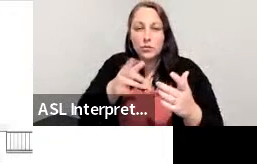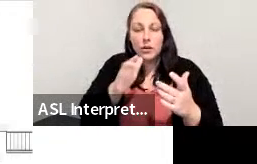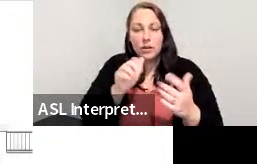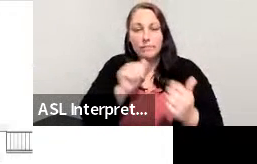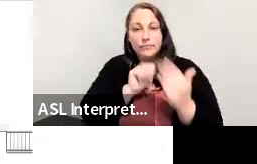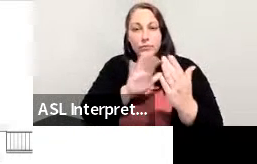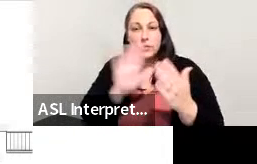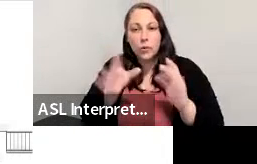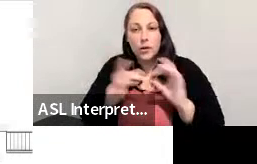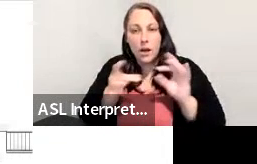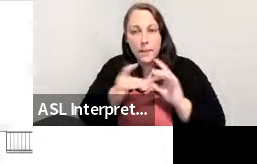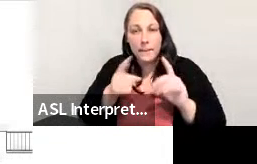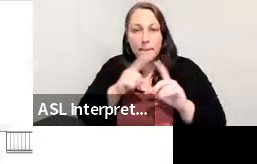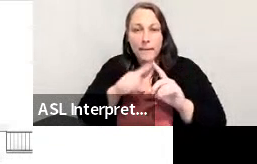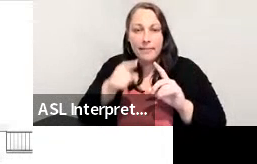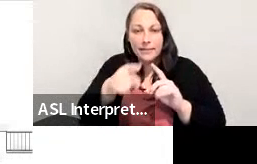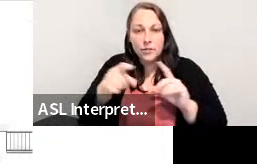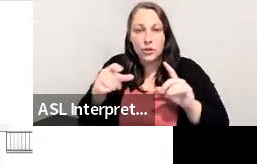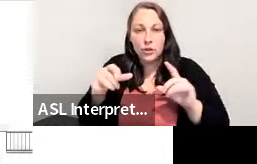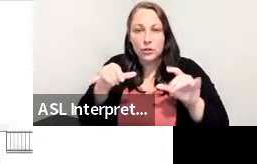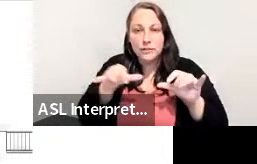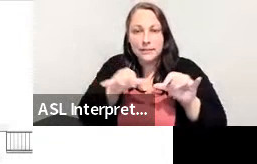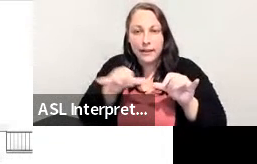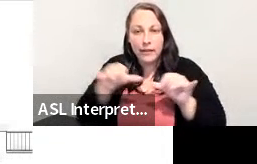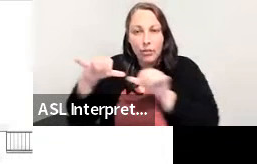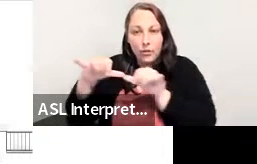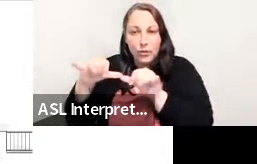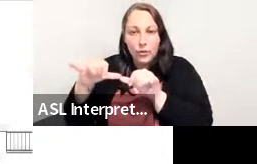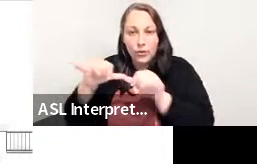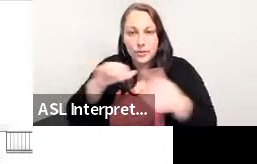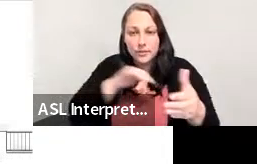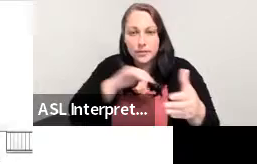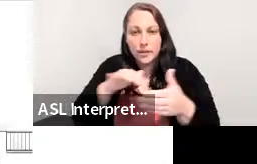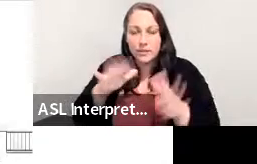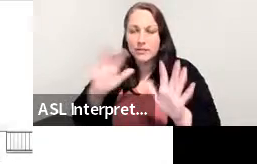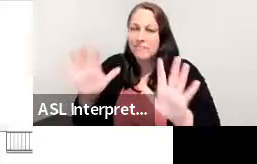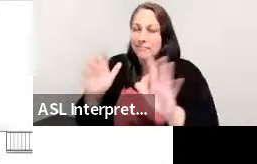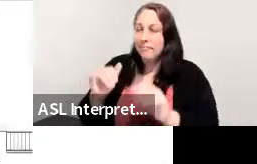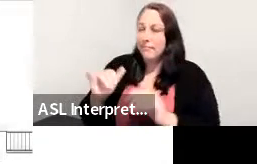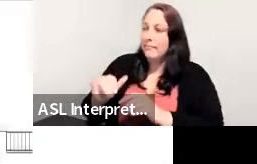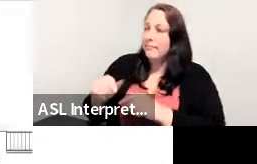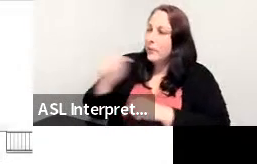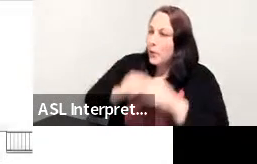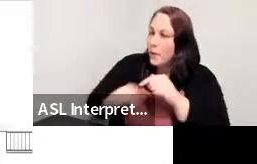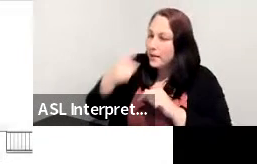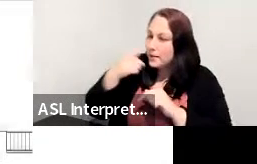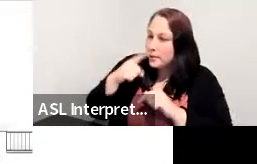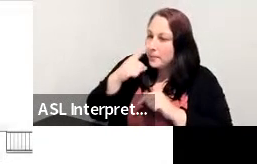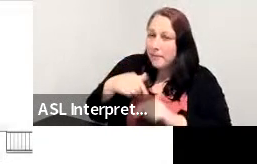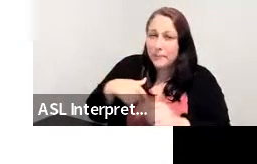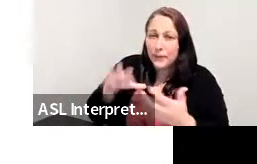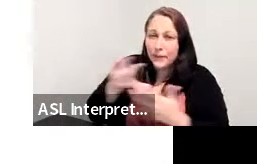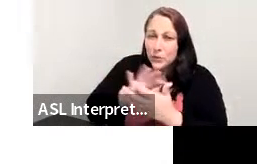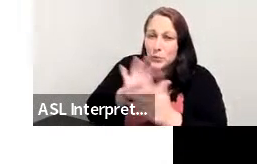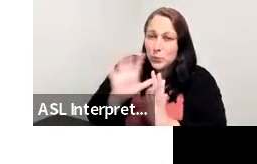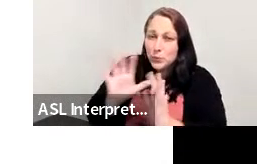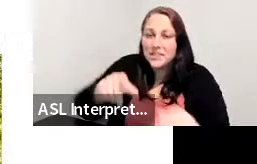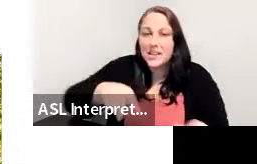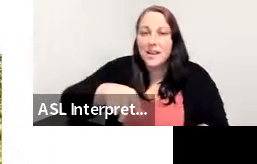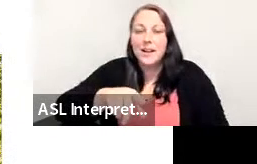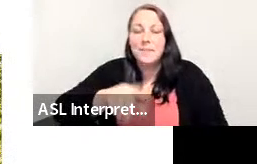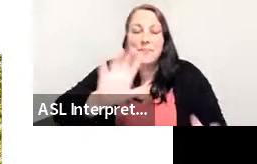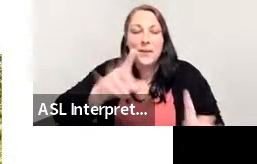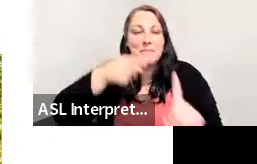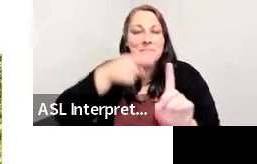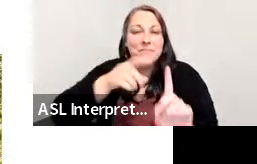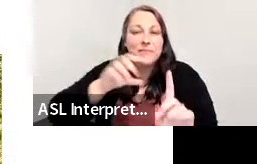And well, I guess we can go back there. I think Sorry, which slide? I'm confused now. Which slide I'm you sorry, want? Oliver, could you go back to, I'll speak to This